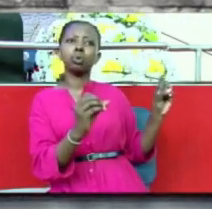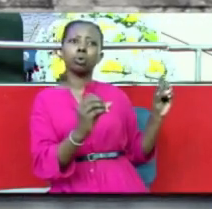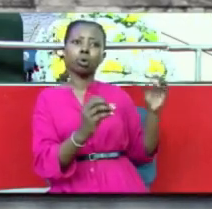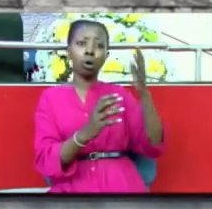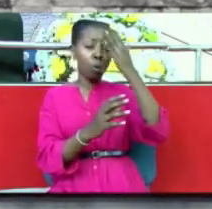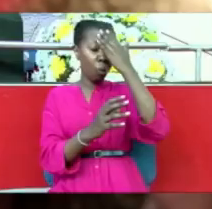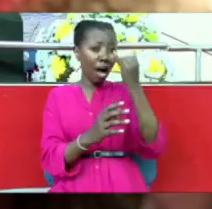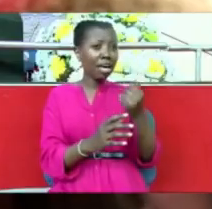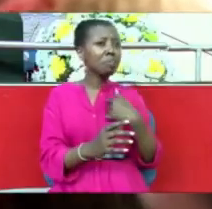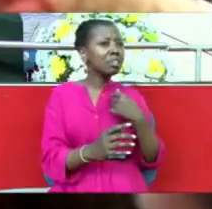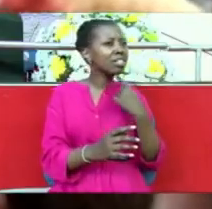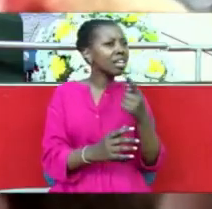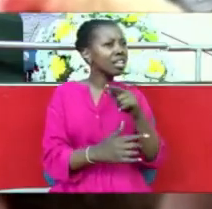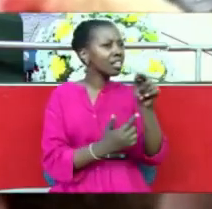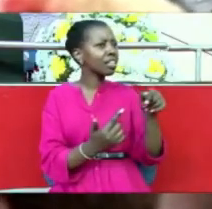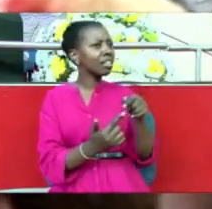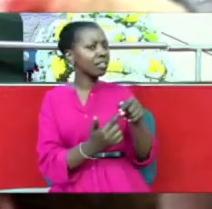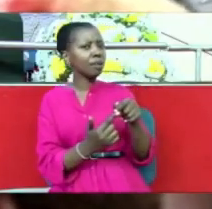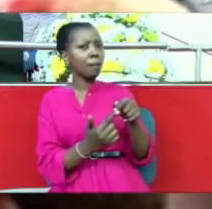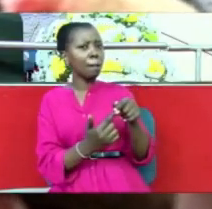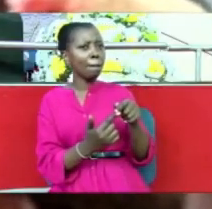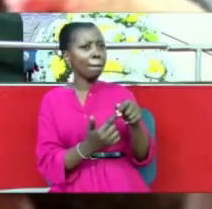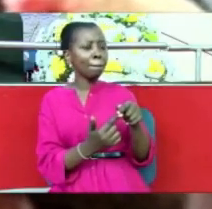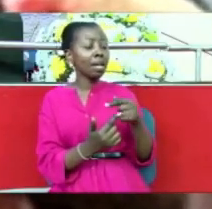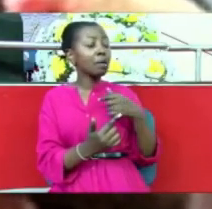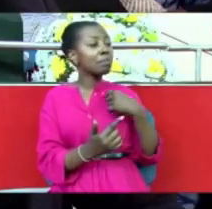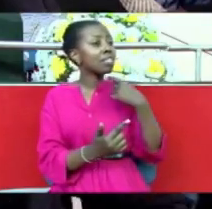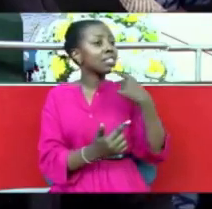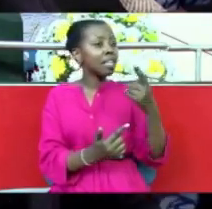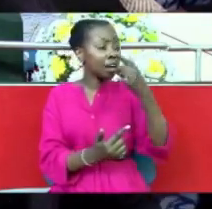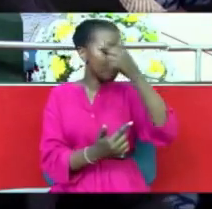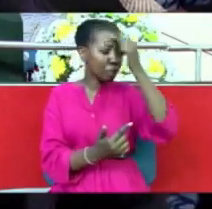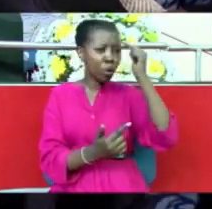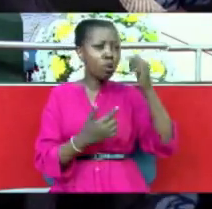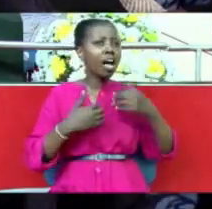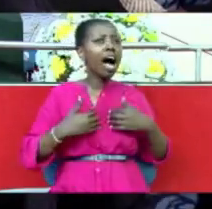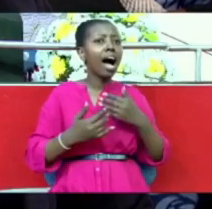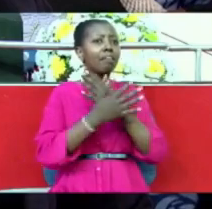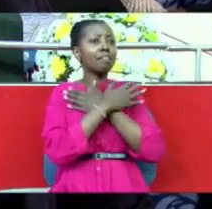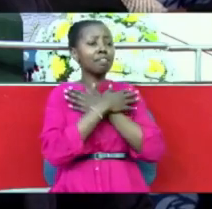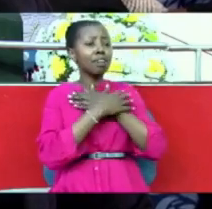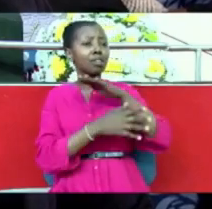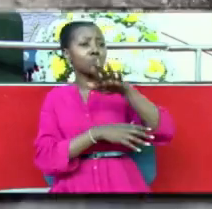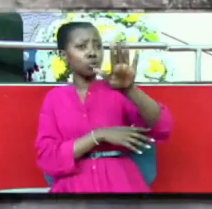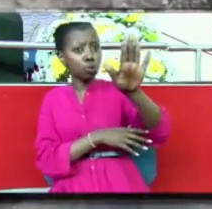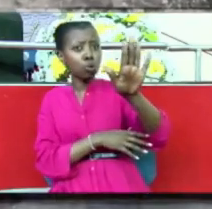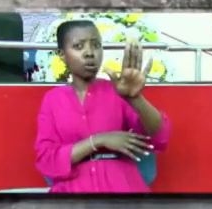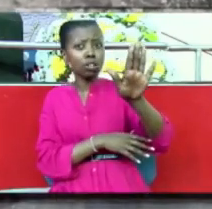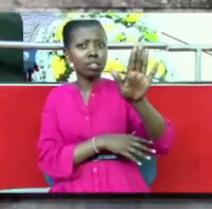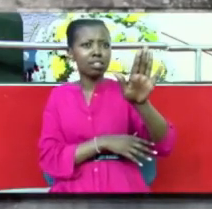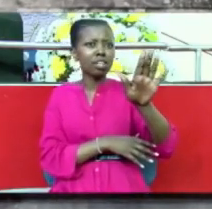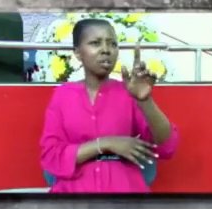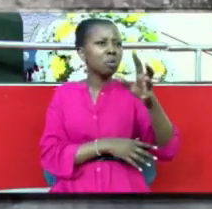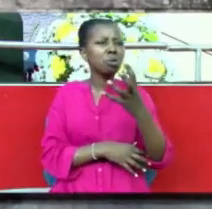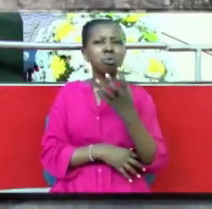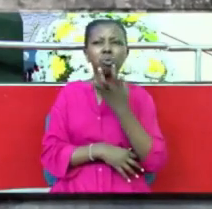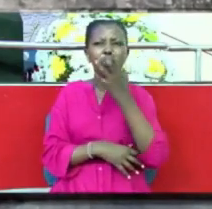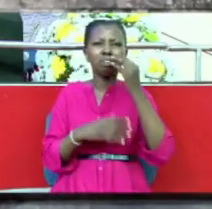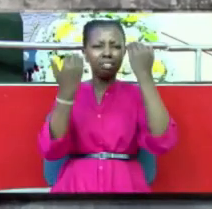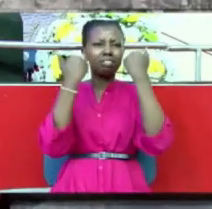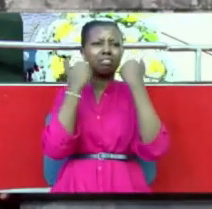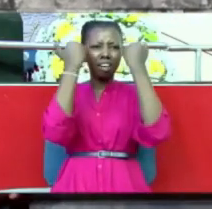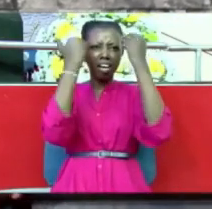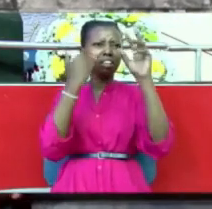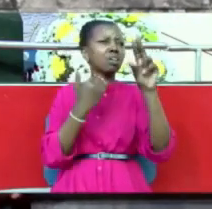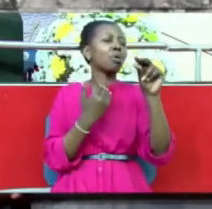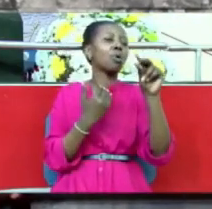Why am I saying this? I'm saying this because there are some friends of yours. Wacha kutoka umenuna. Amekupa